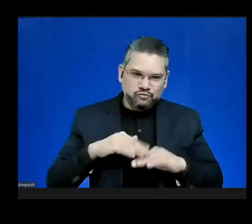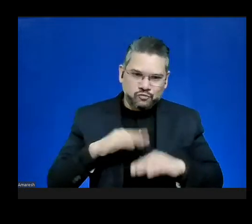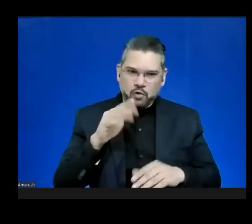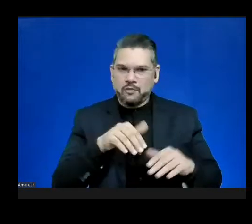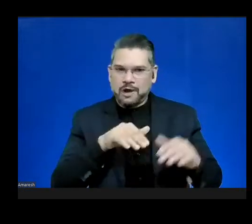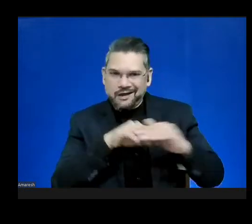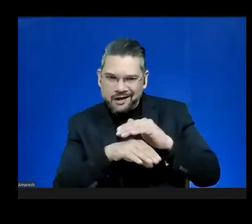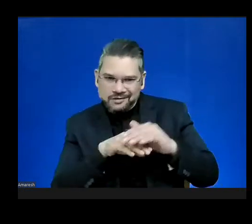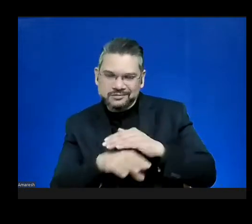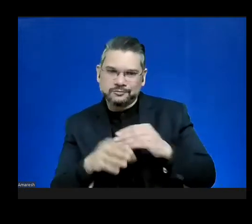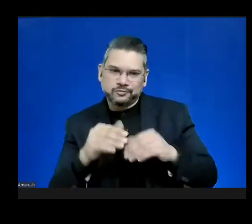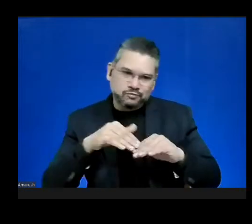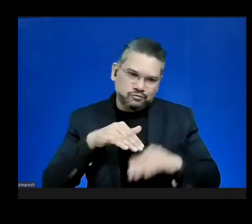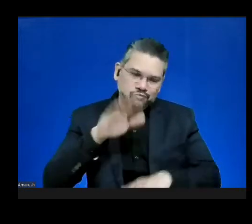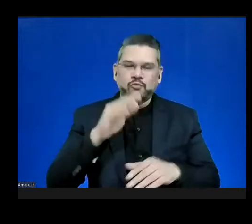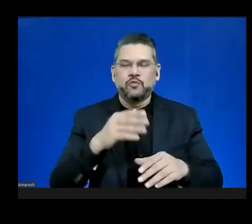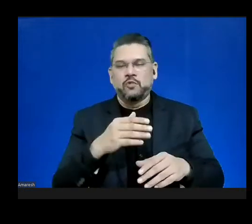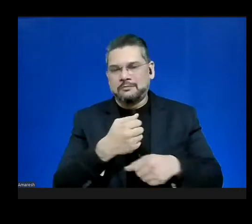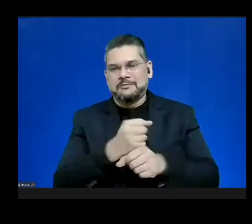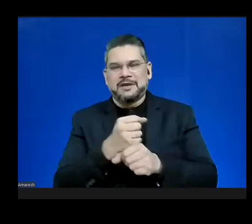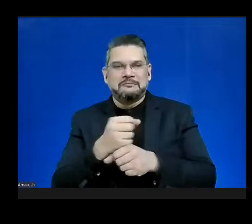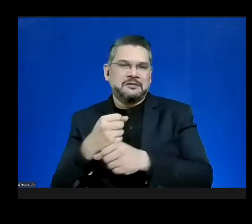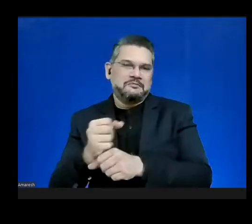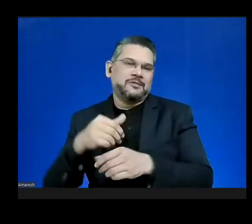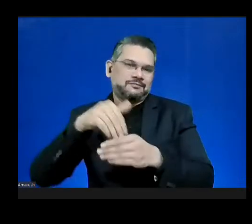accessible as much as possible.